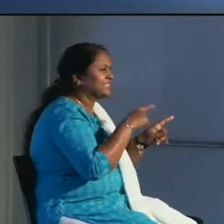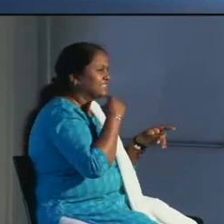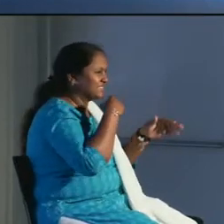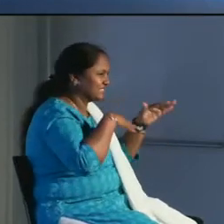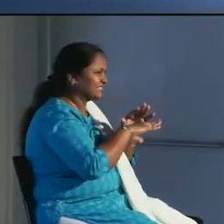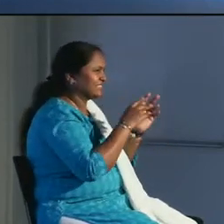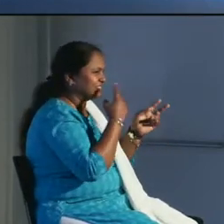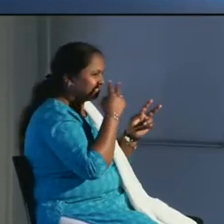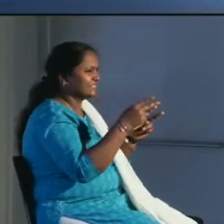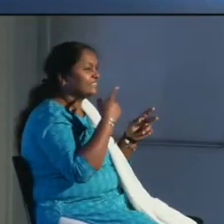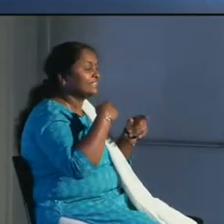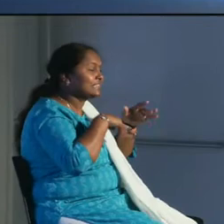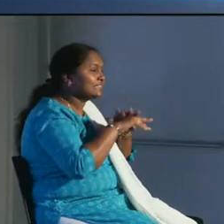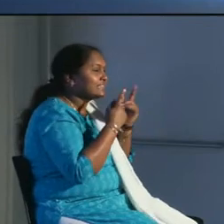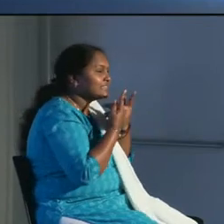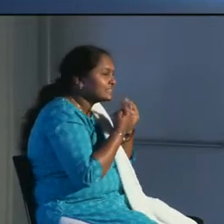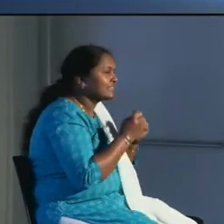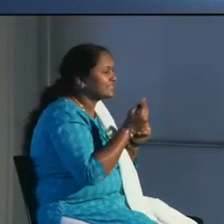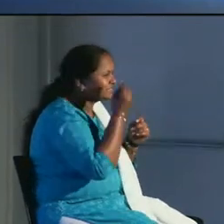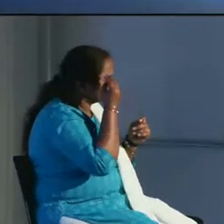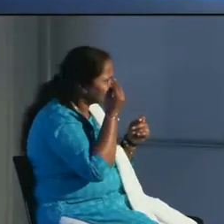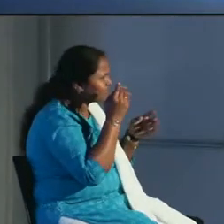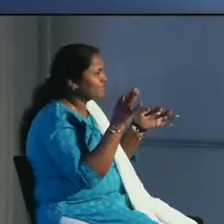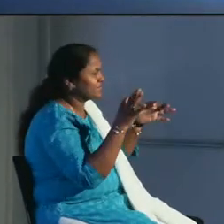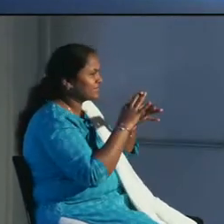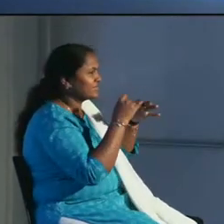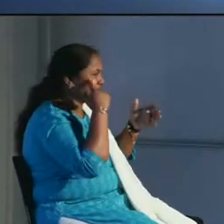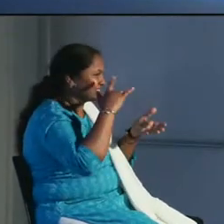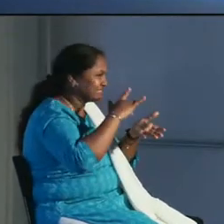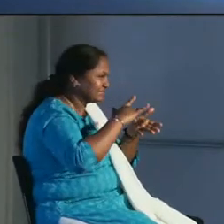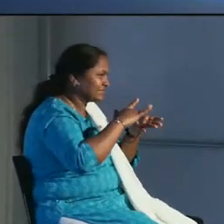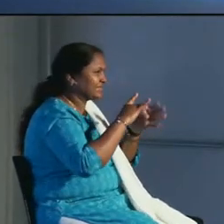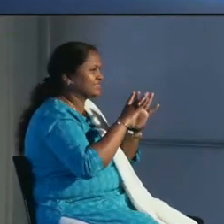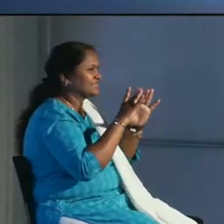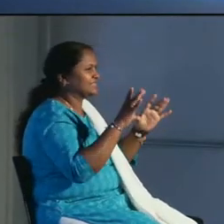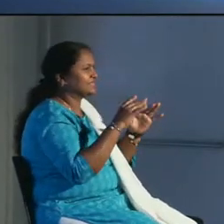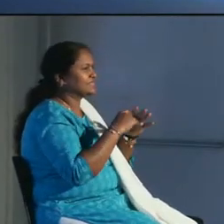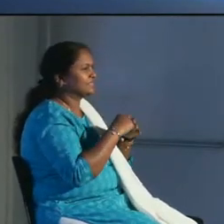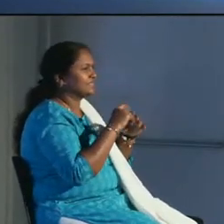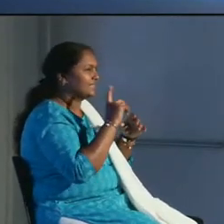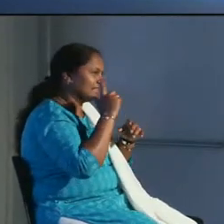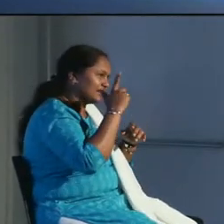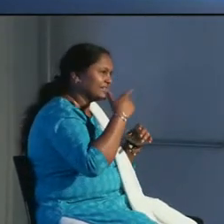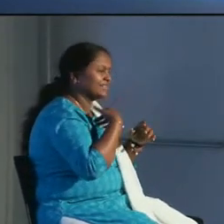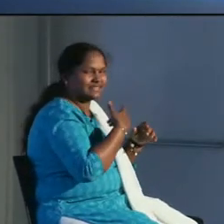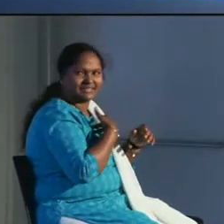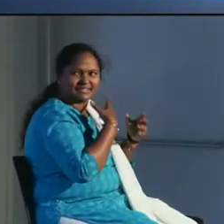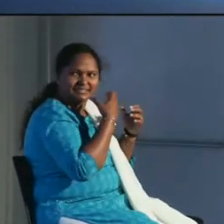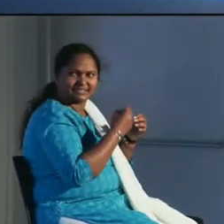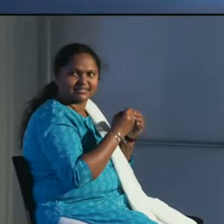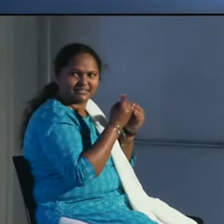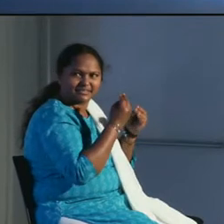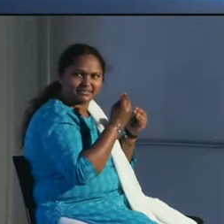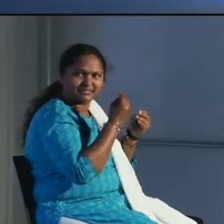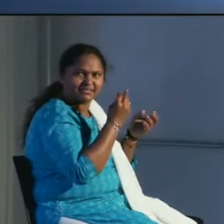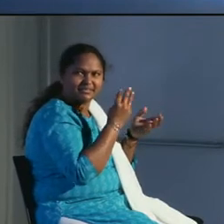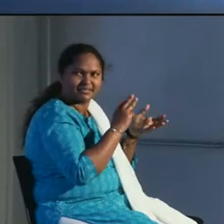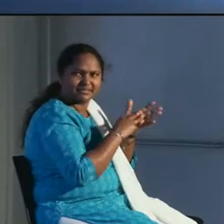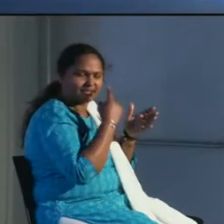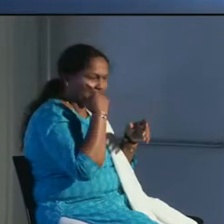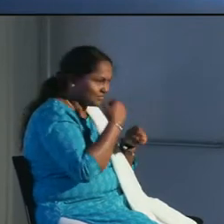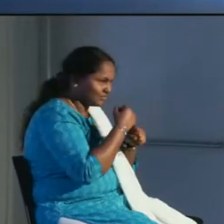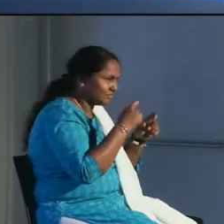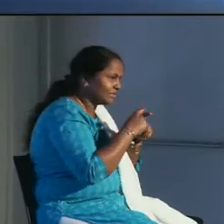inside it. I'm always trying to make some connection with the space. A year later, I was sent an image of